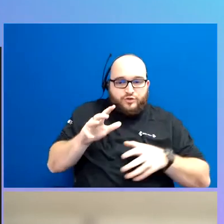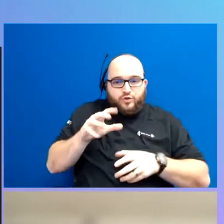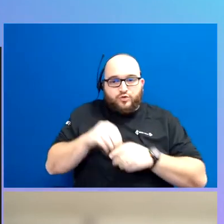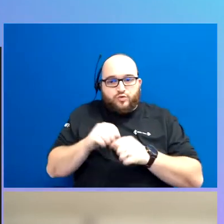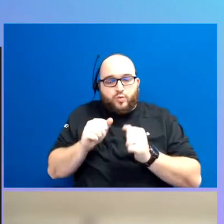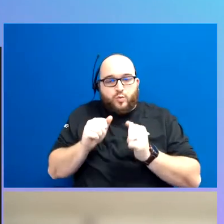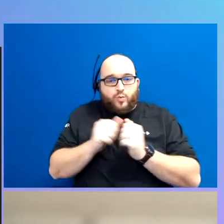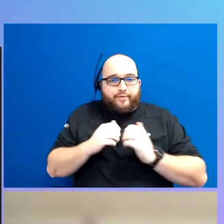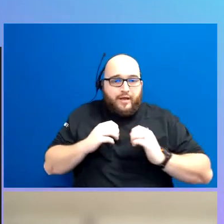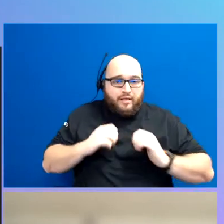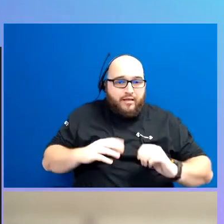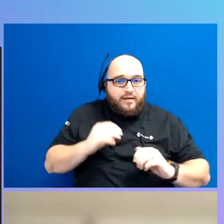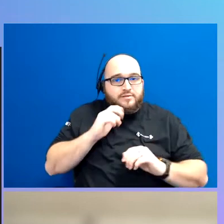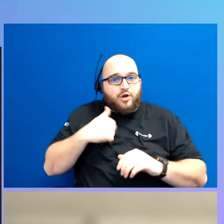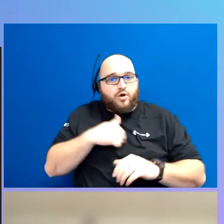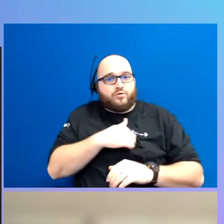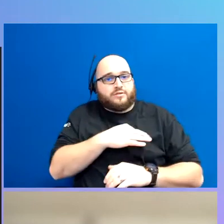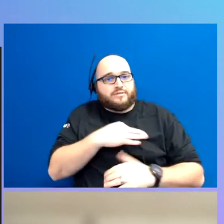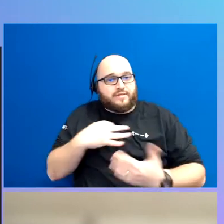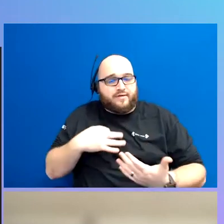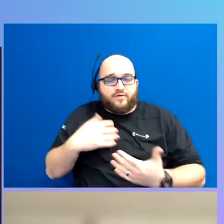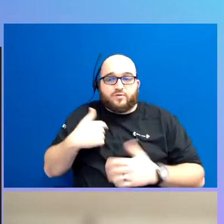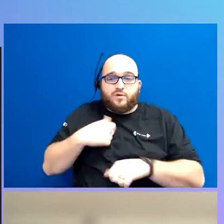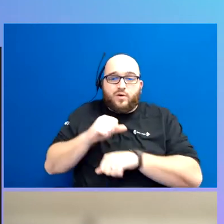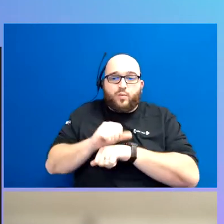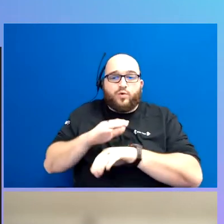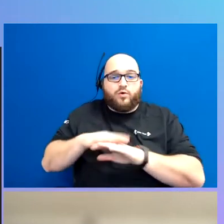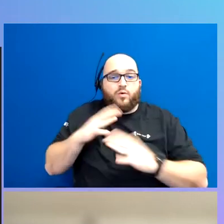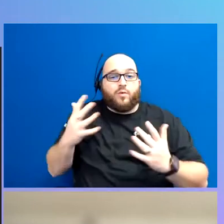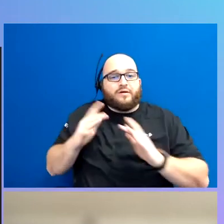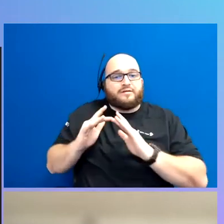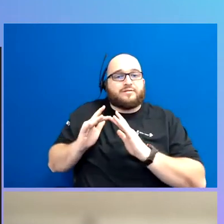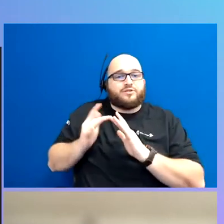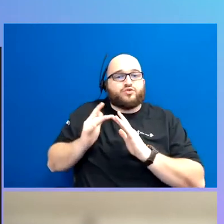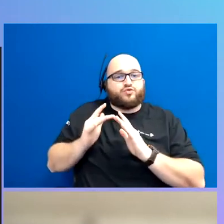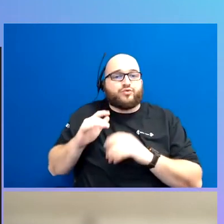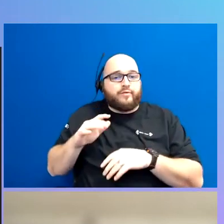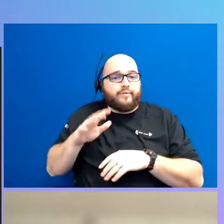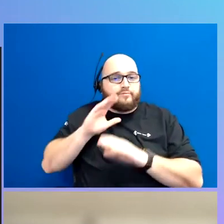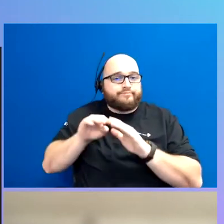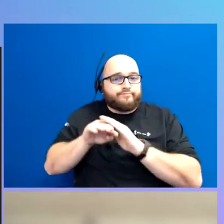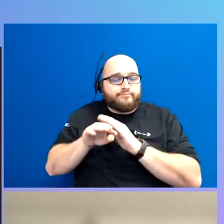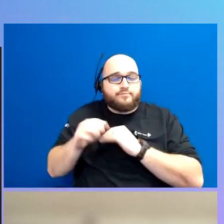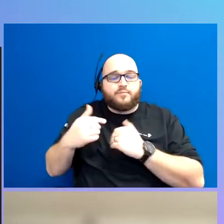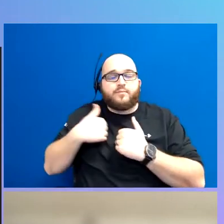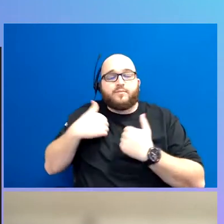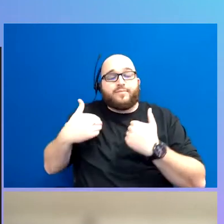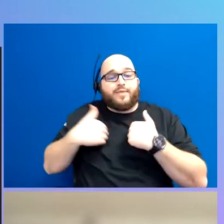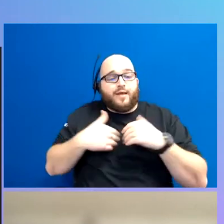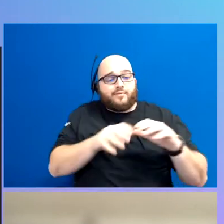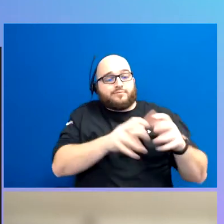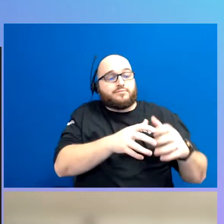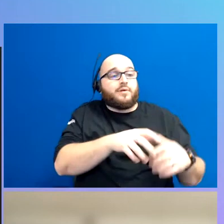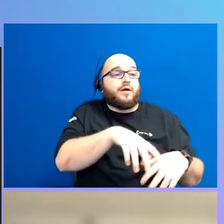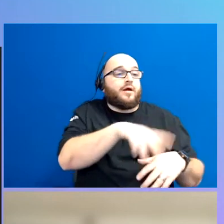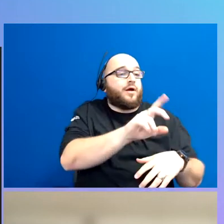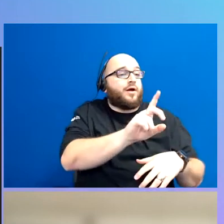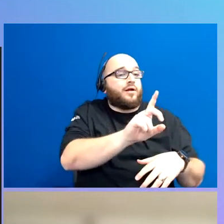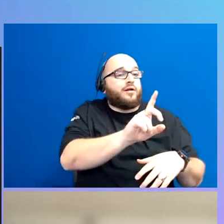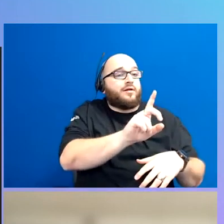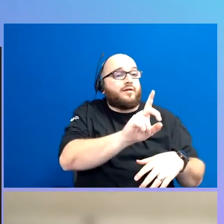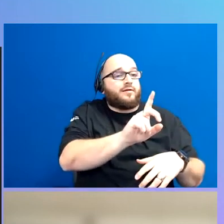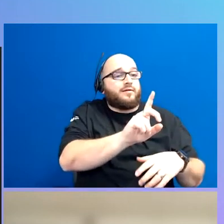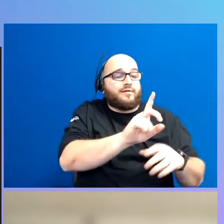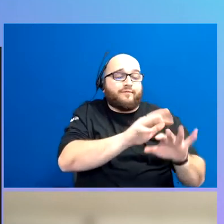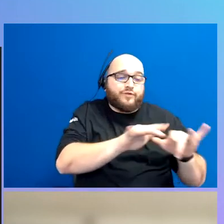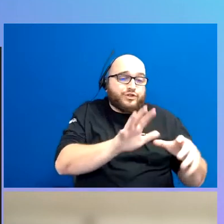and we formed a load of different groups. So I worked on digital accessibility. We had diversity inclusion groups, LGBT plus, and we